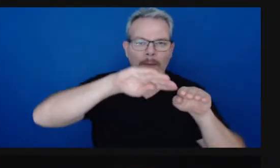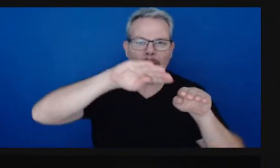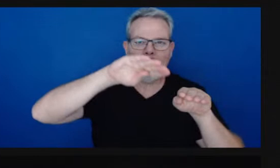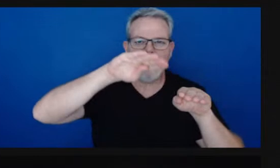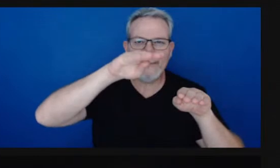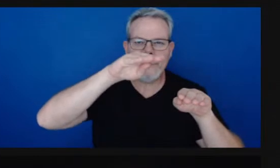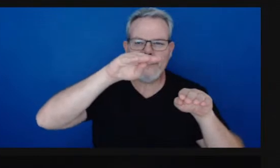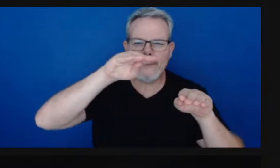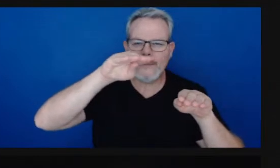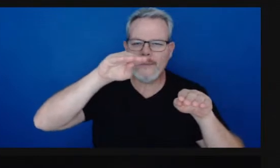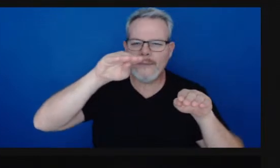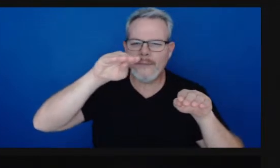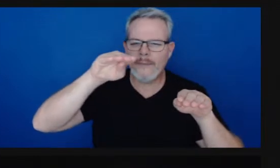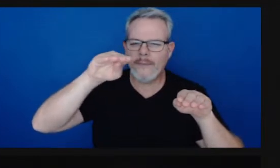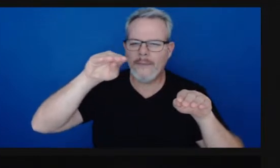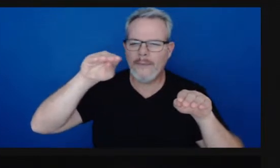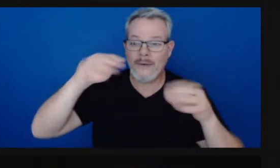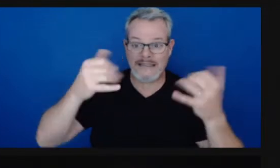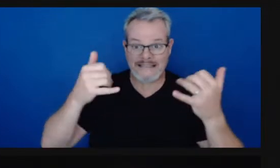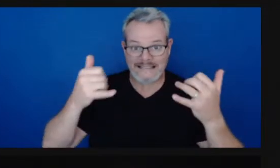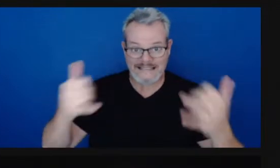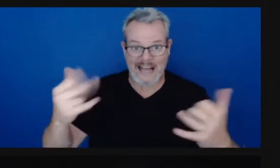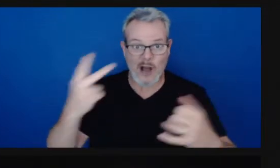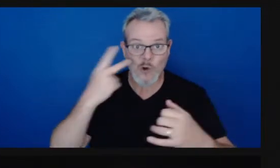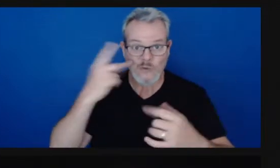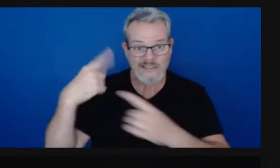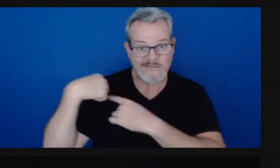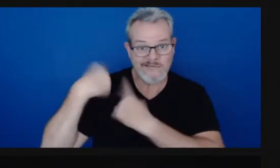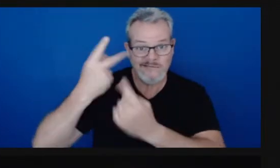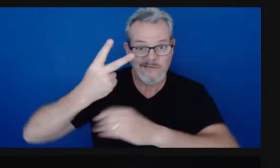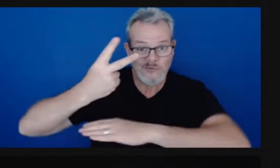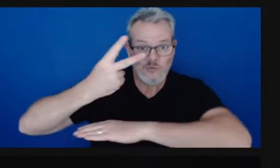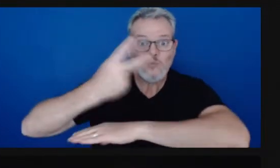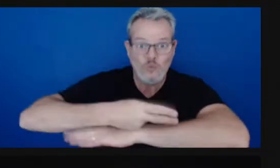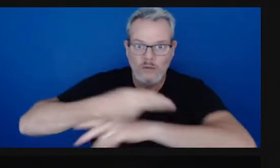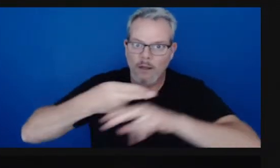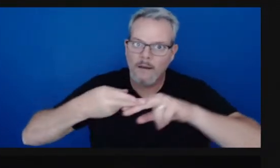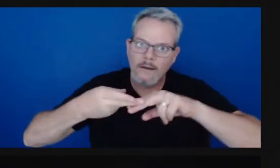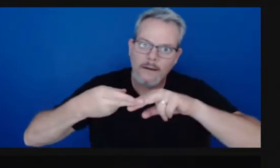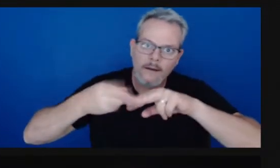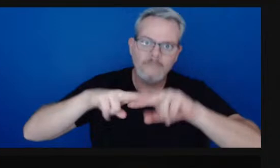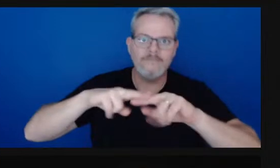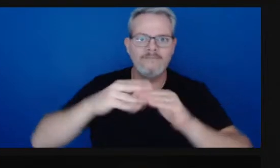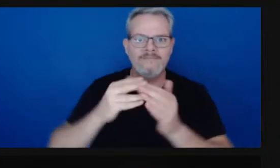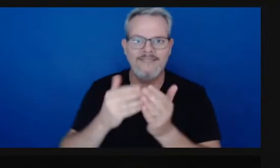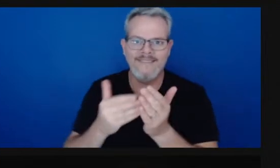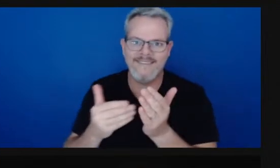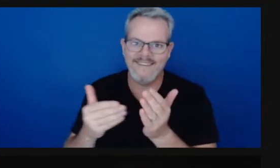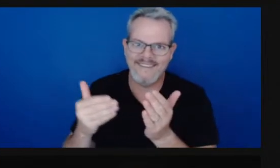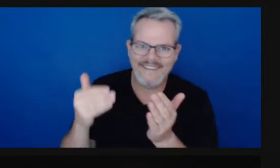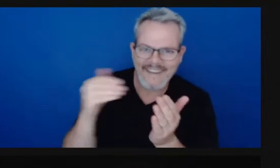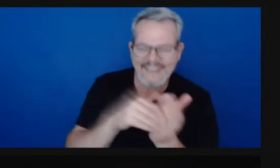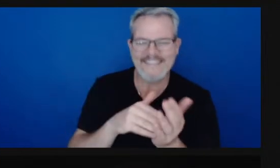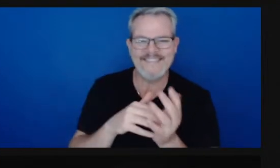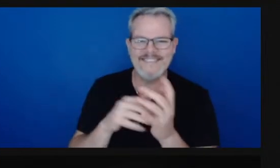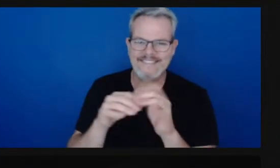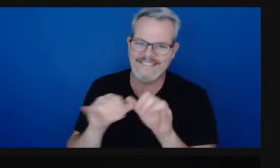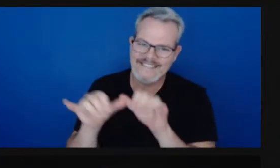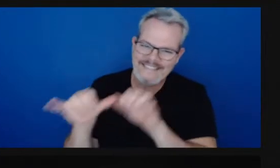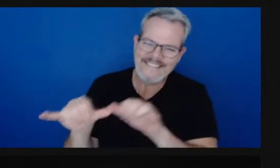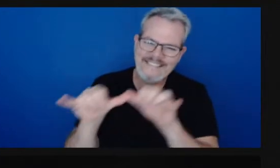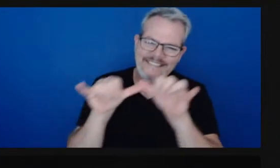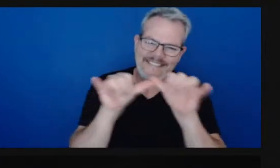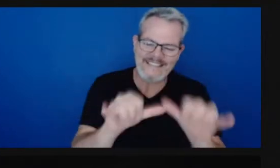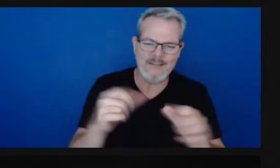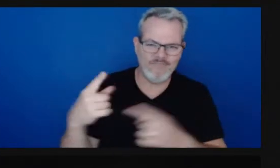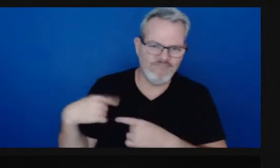there. Now we see in the last few days the beginning of an increase again. So it's resumed its previous trend back to normal, inflating at